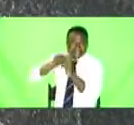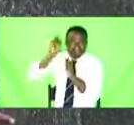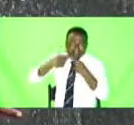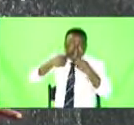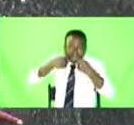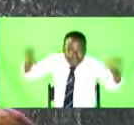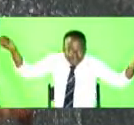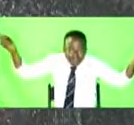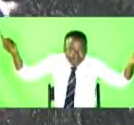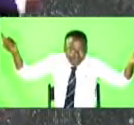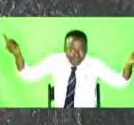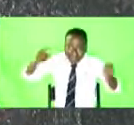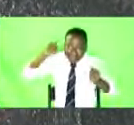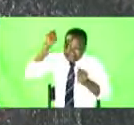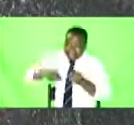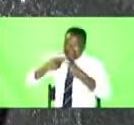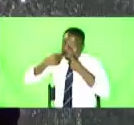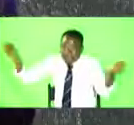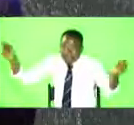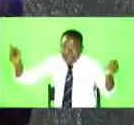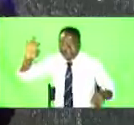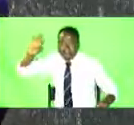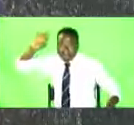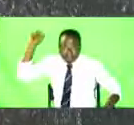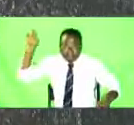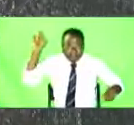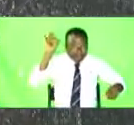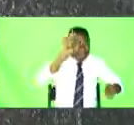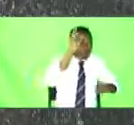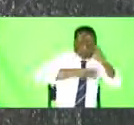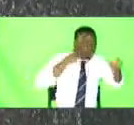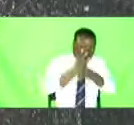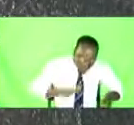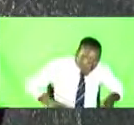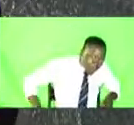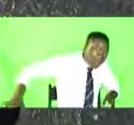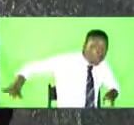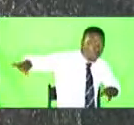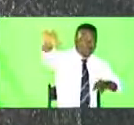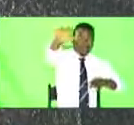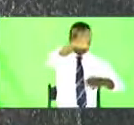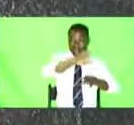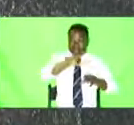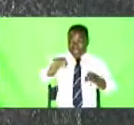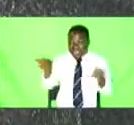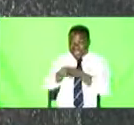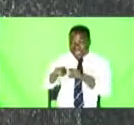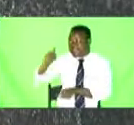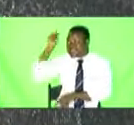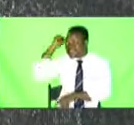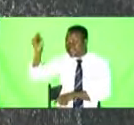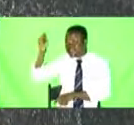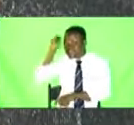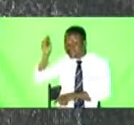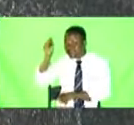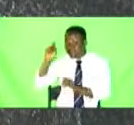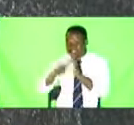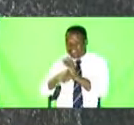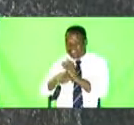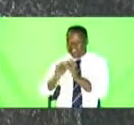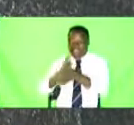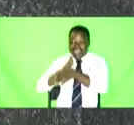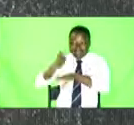told, must be preached in the whole world as a testimony. Then the end will